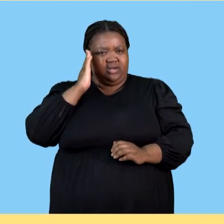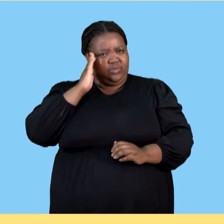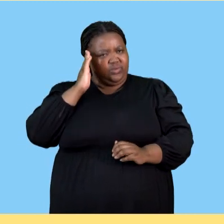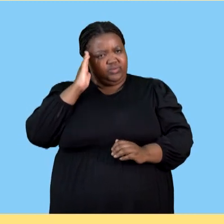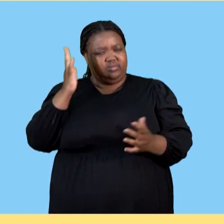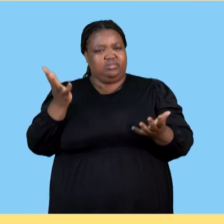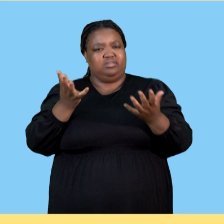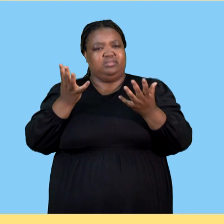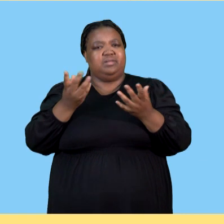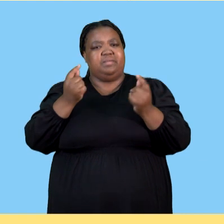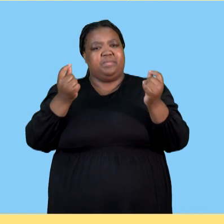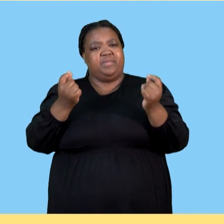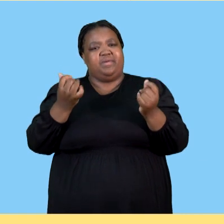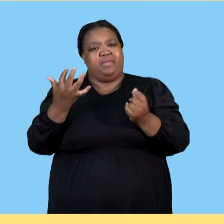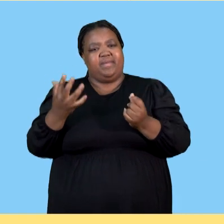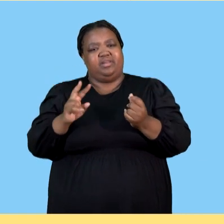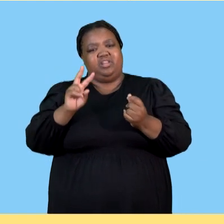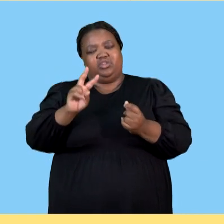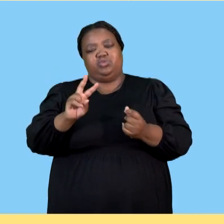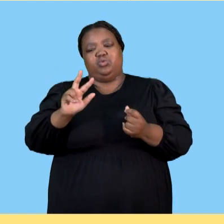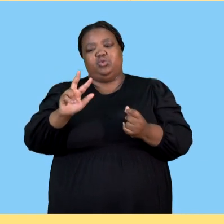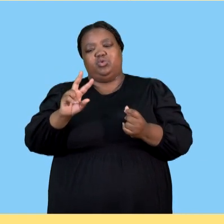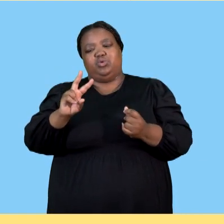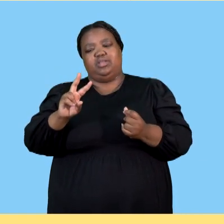know that it costed us